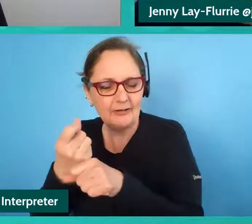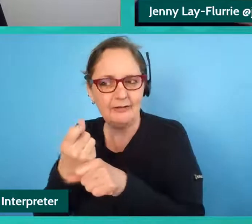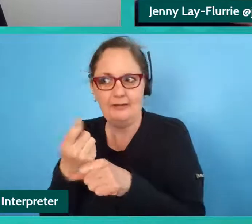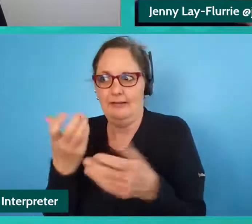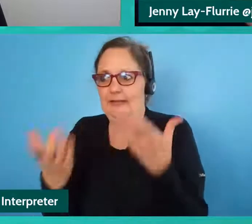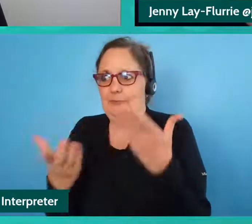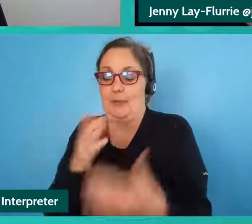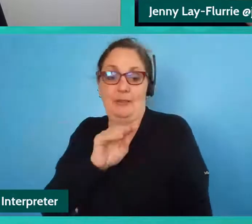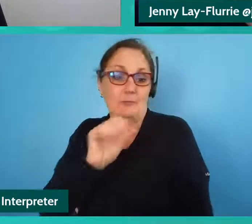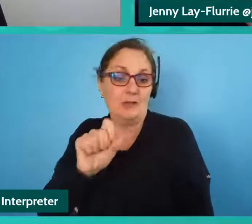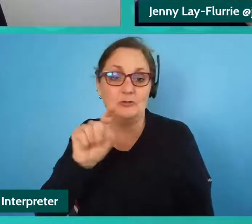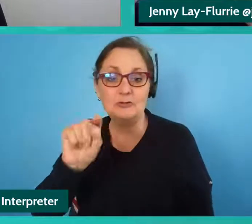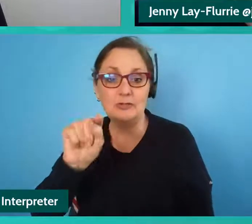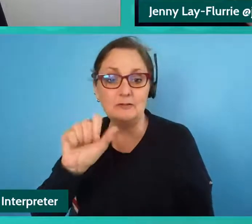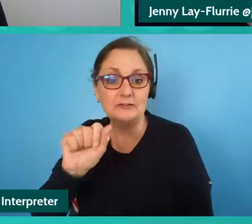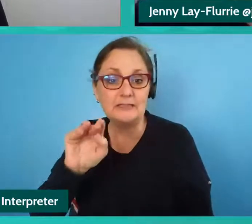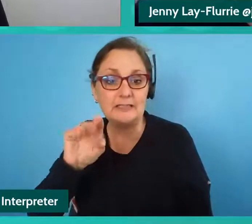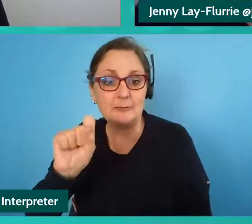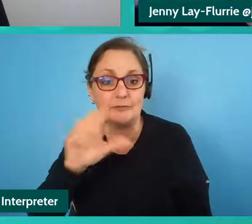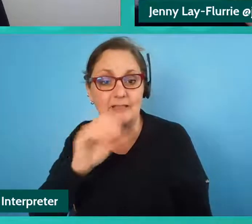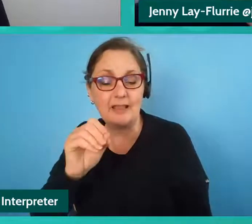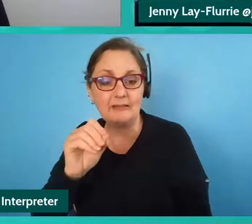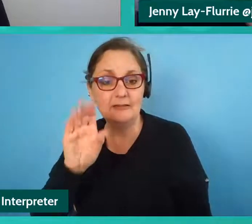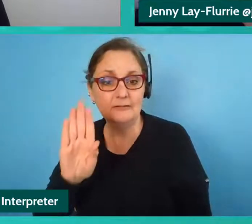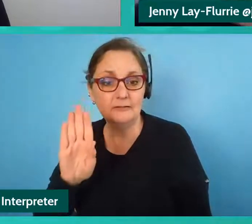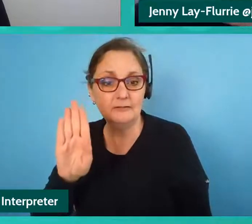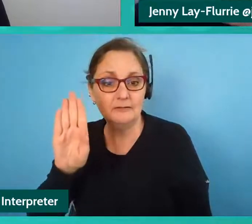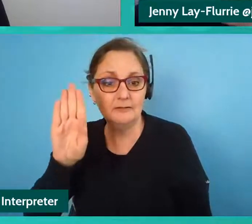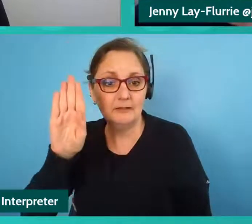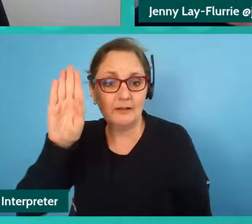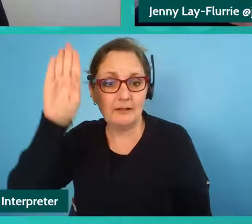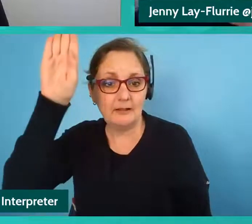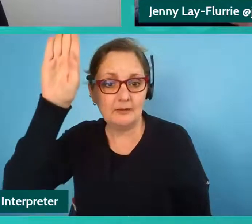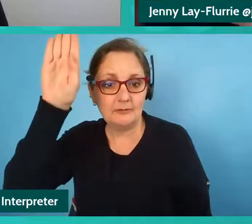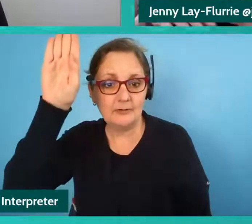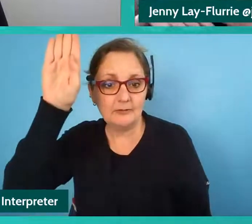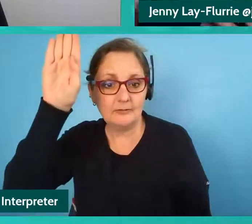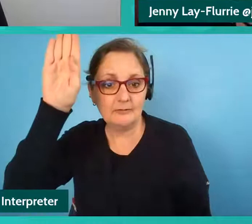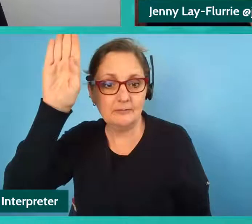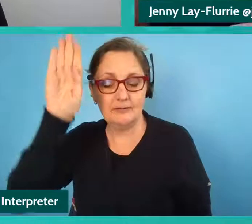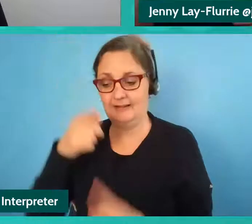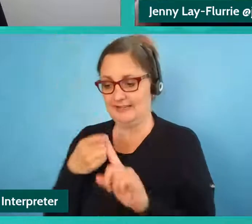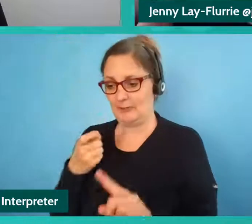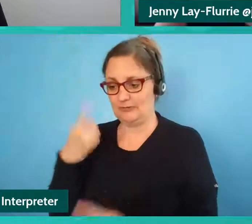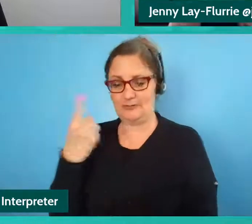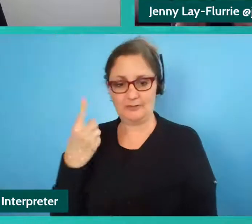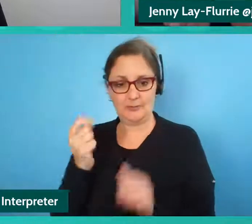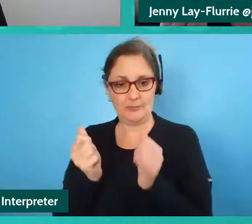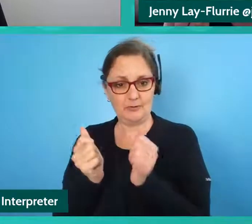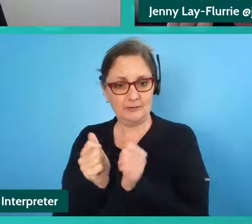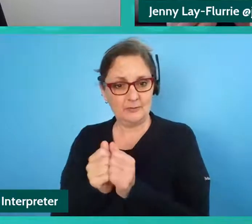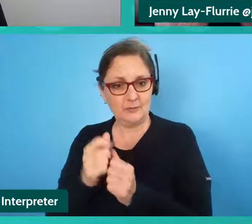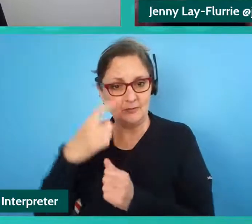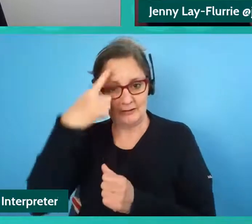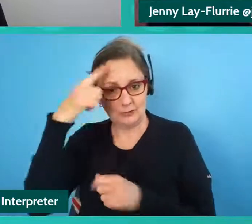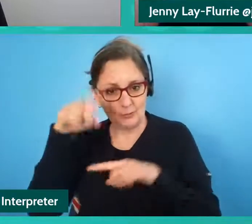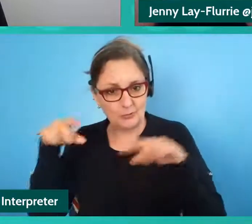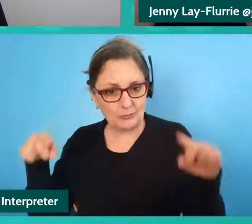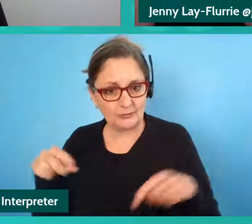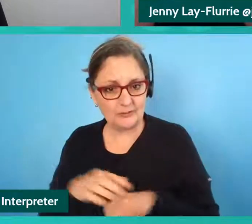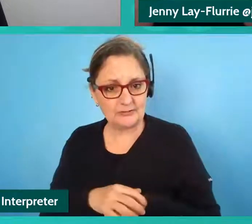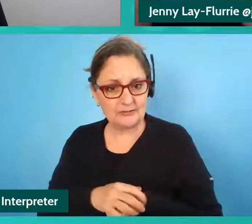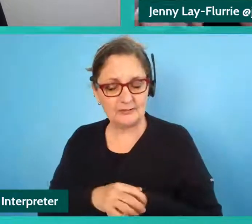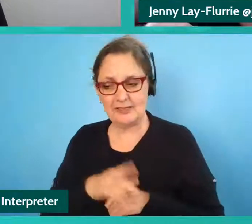Which bluntly was created by someone who's neurodiverse for neurodiversity, so that you don't, when you don't know when to interrupt,